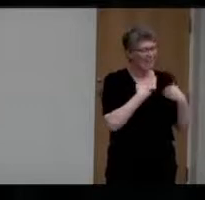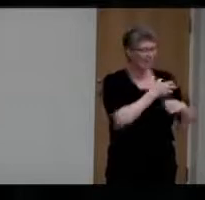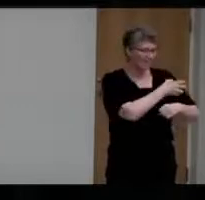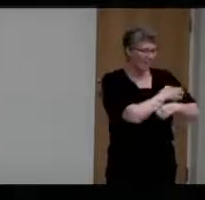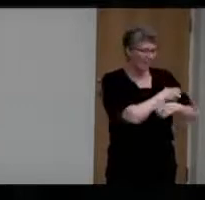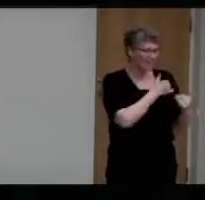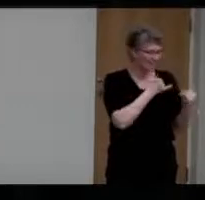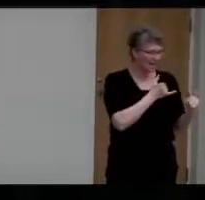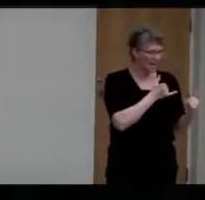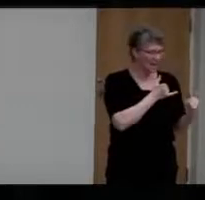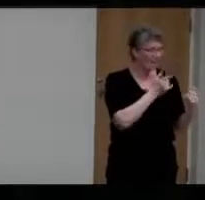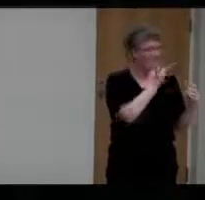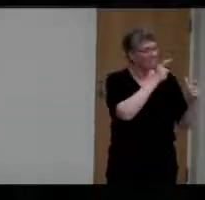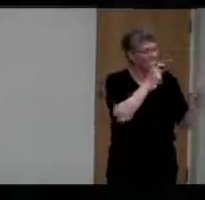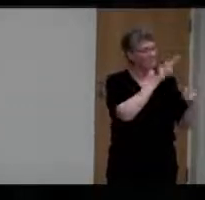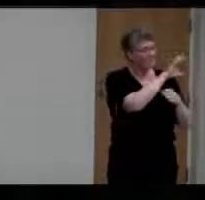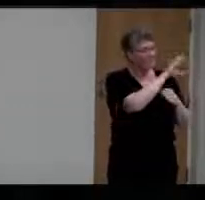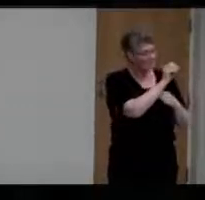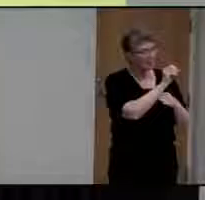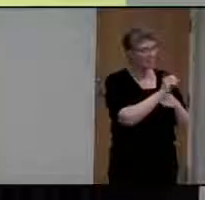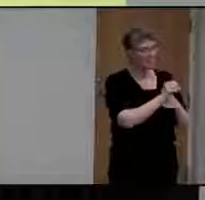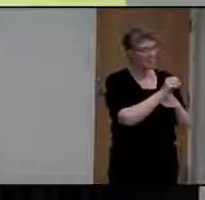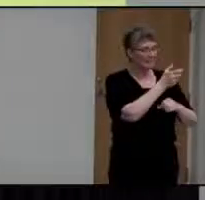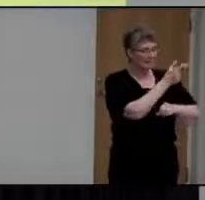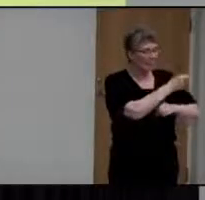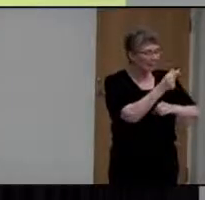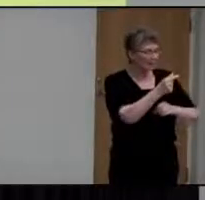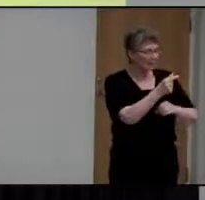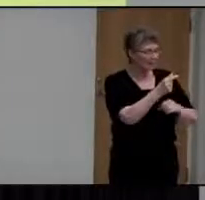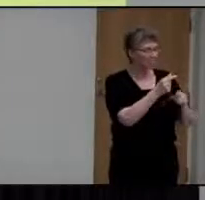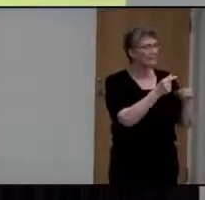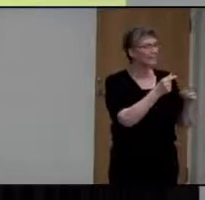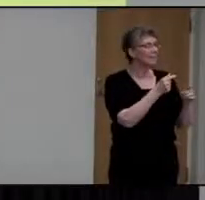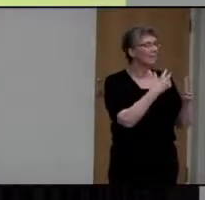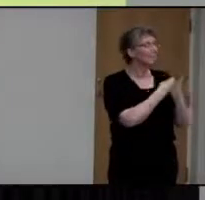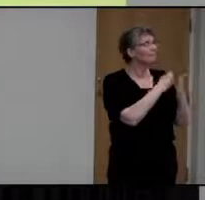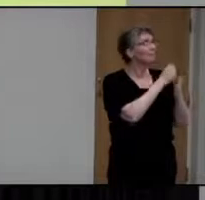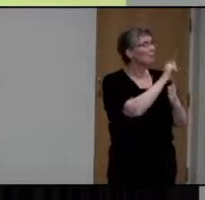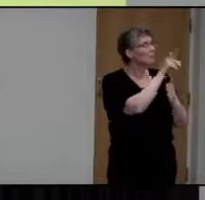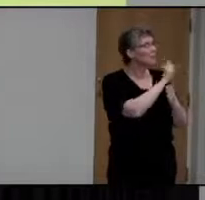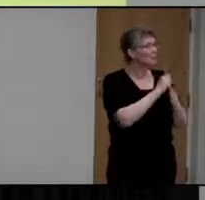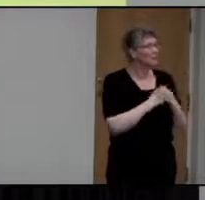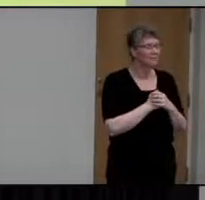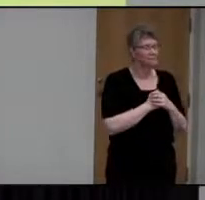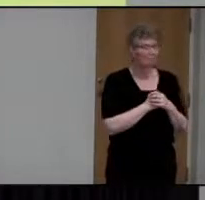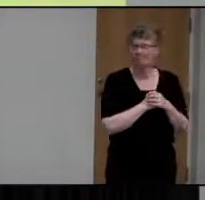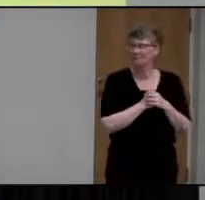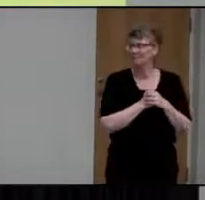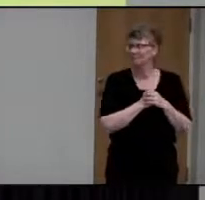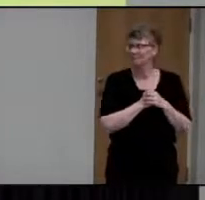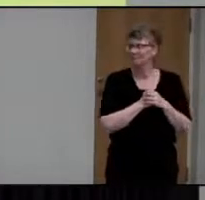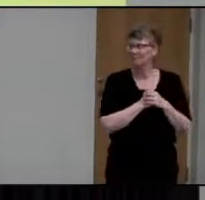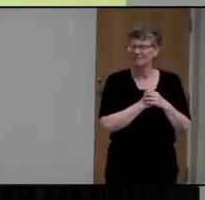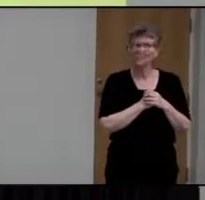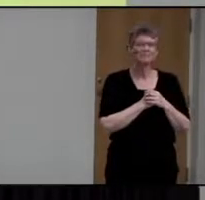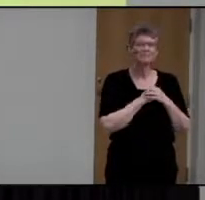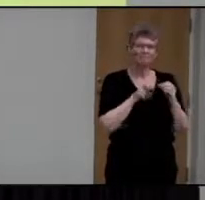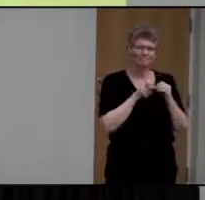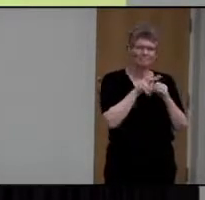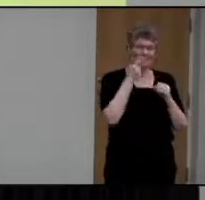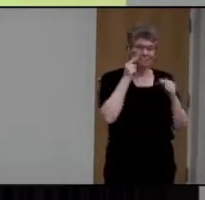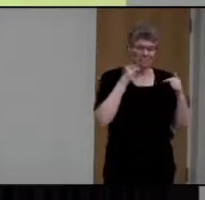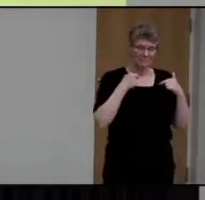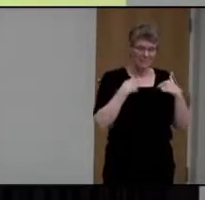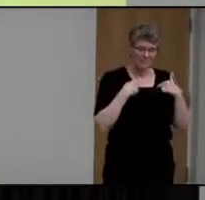It's a great question. You're looking Hugely at me. important. So if I can jump off and then I'll hand it to my colleagues. I think for me, it's